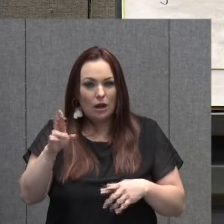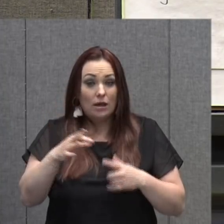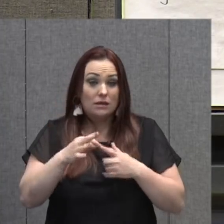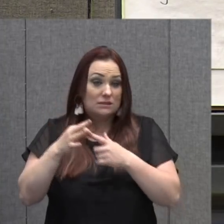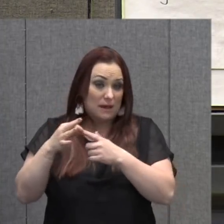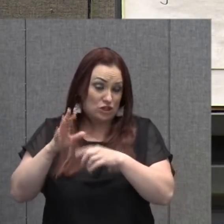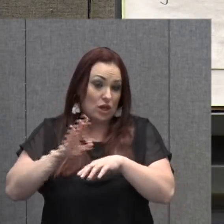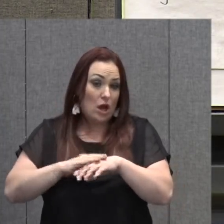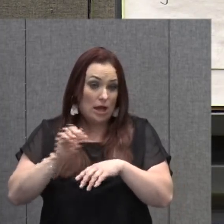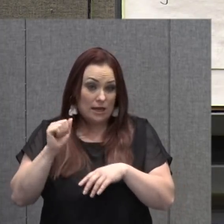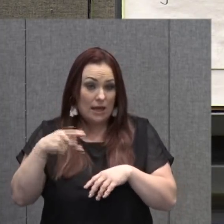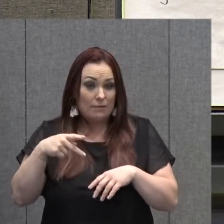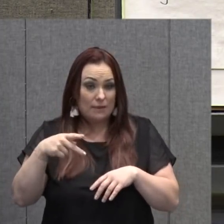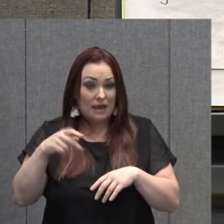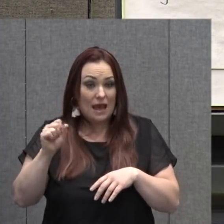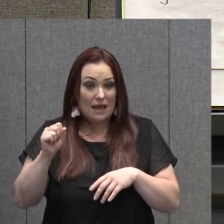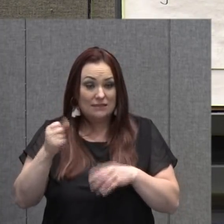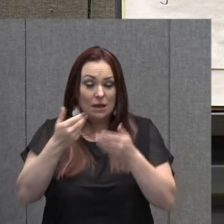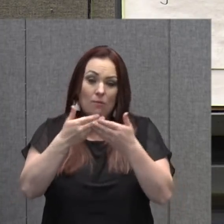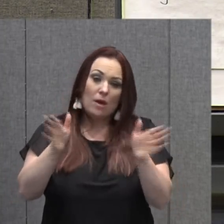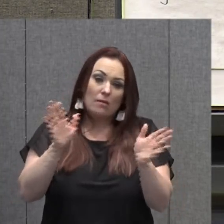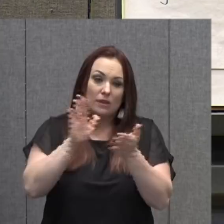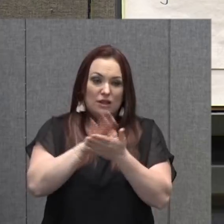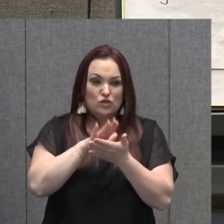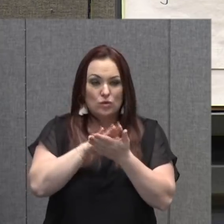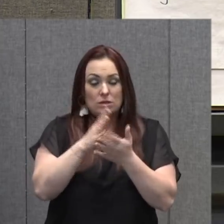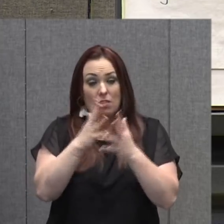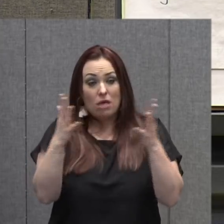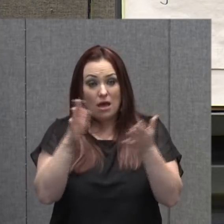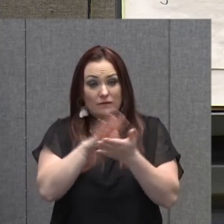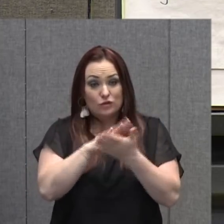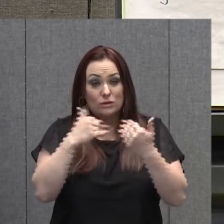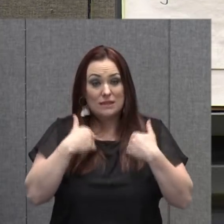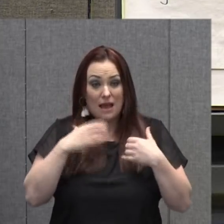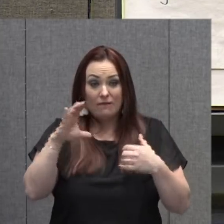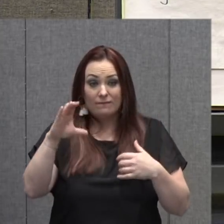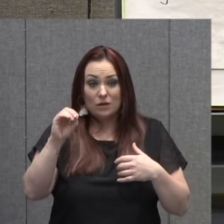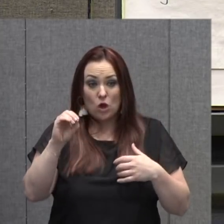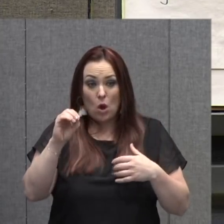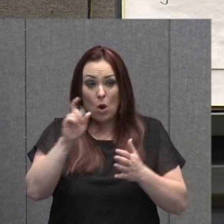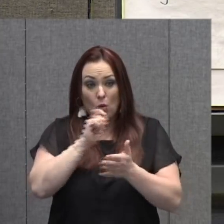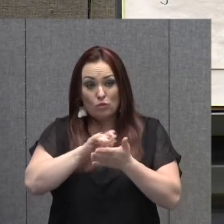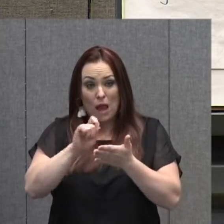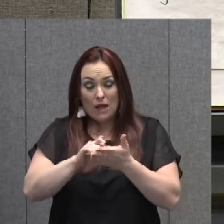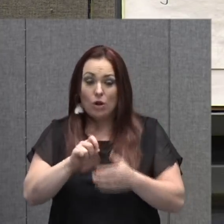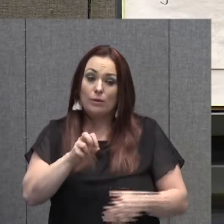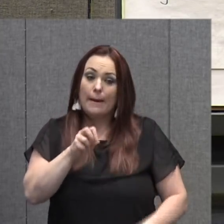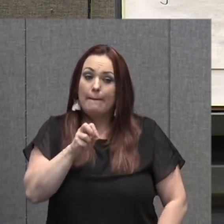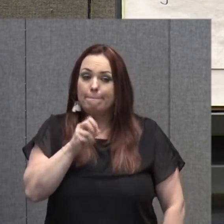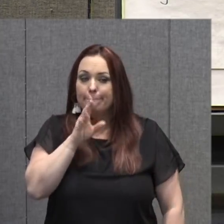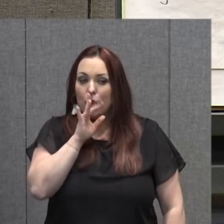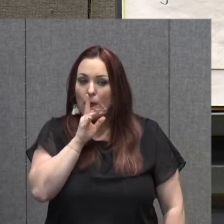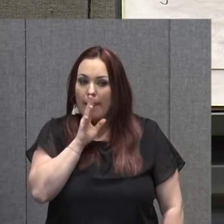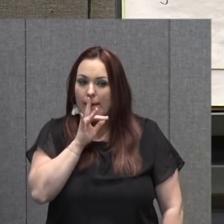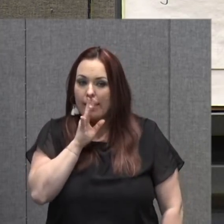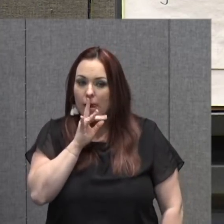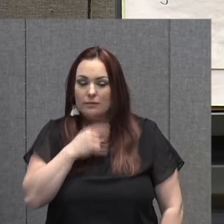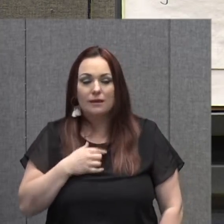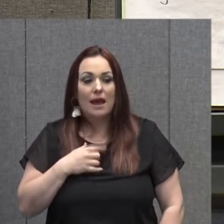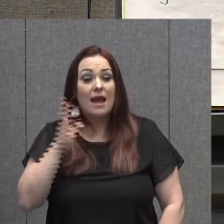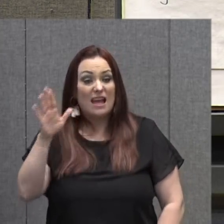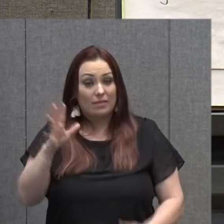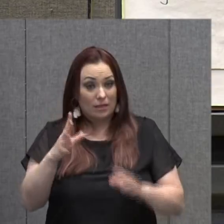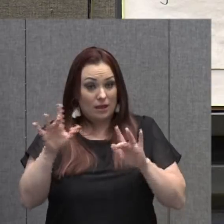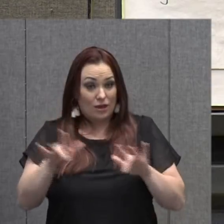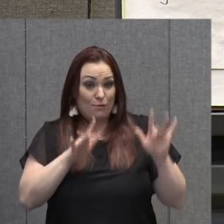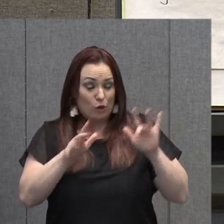on the Albuquerque public schools, or a lot of schools have Co-Writer. You can talk to the computer and it types it out for